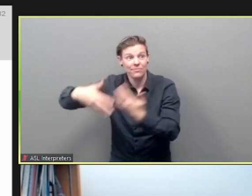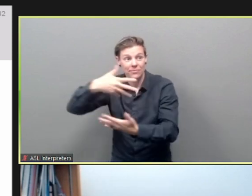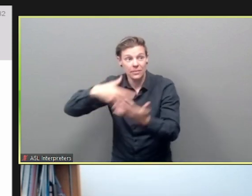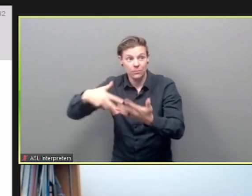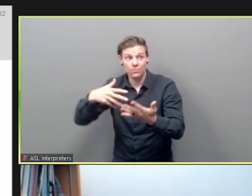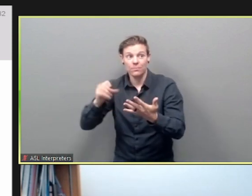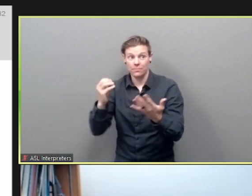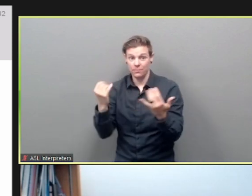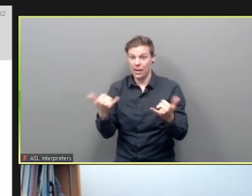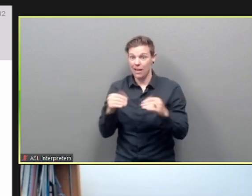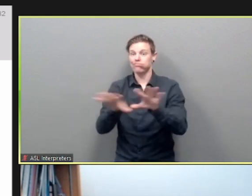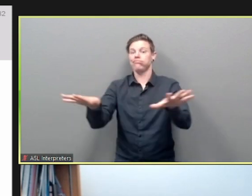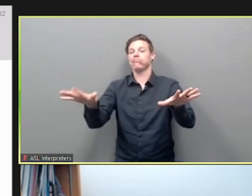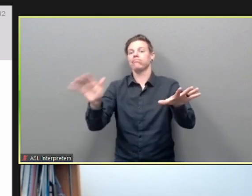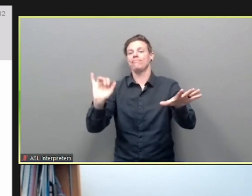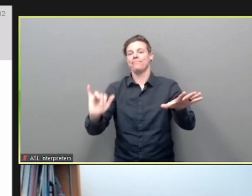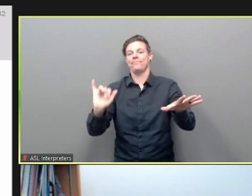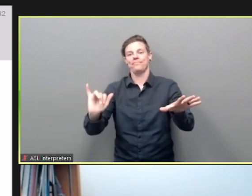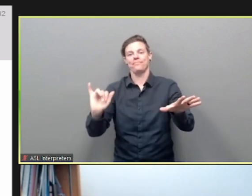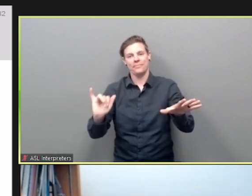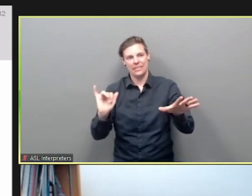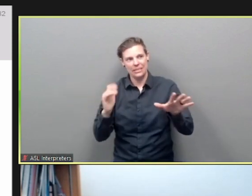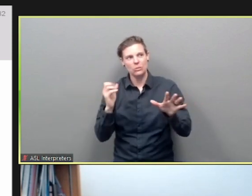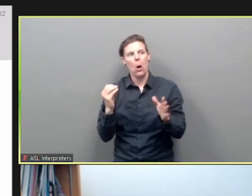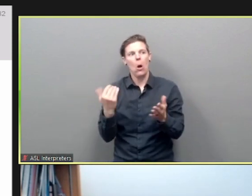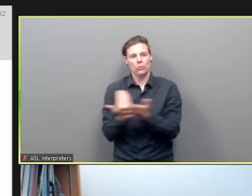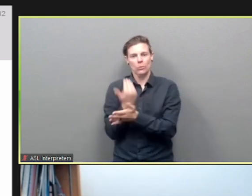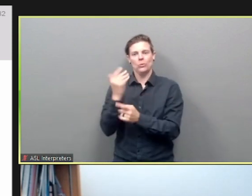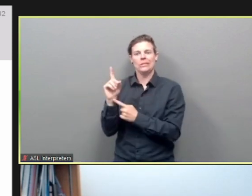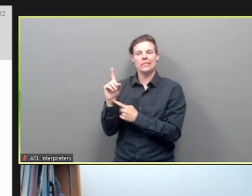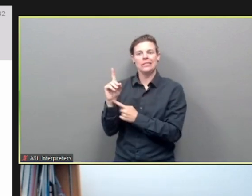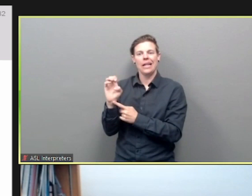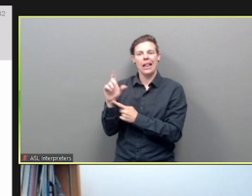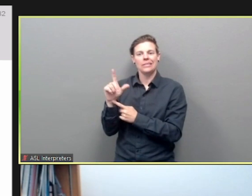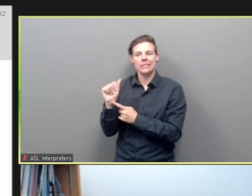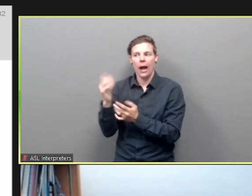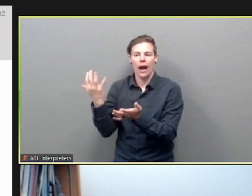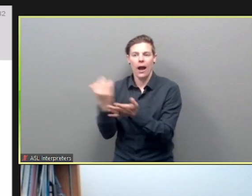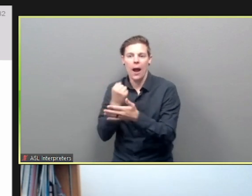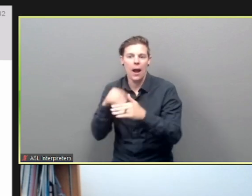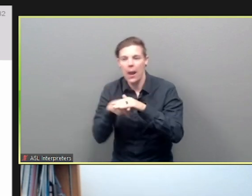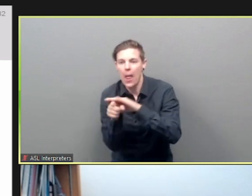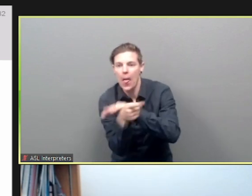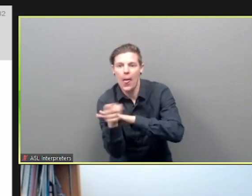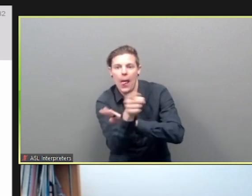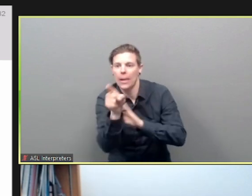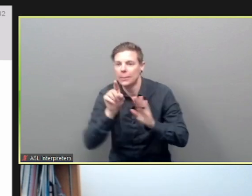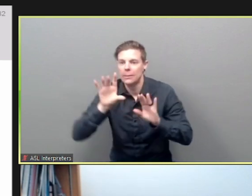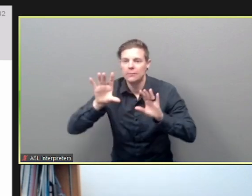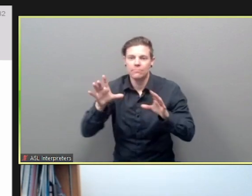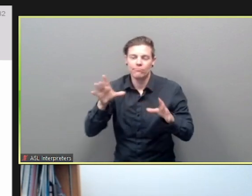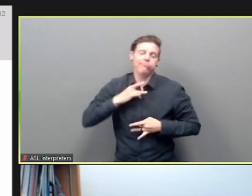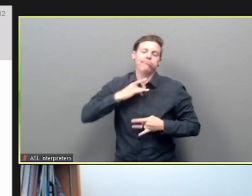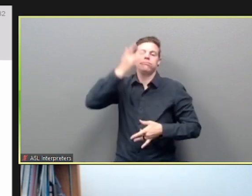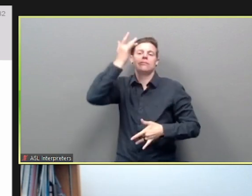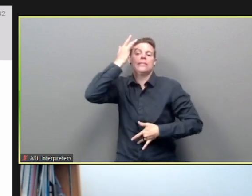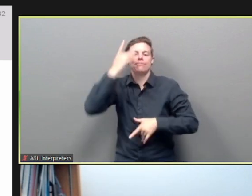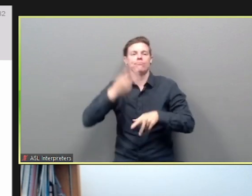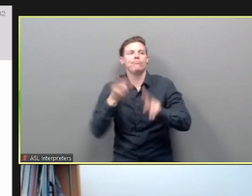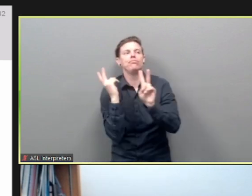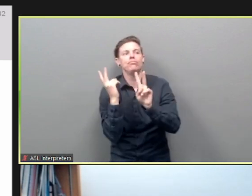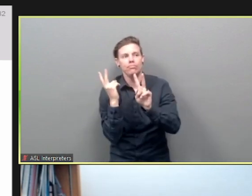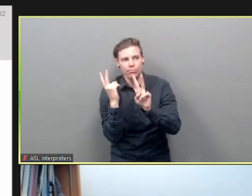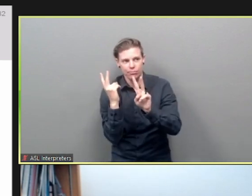the other new thing is Delta, again, which we've already discussed. The other thing is there's been quite some time